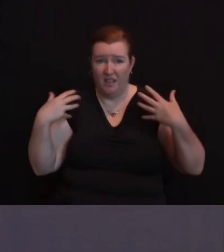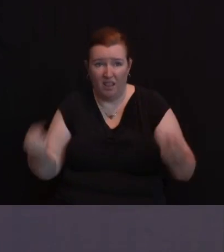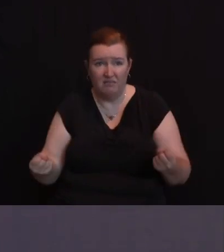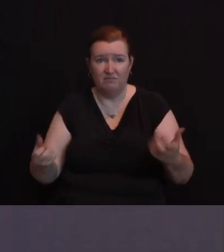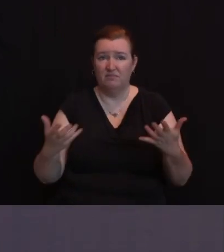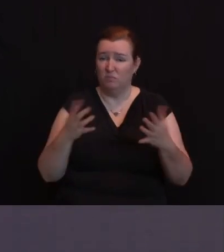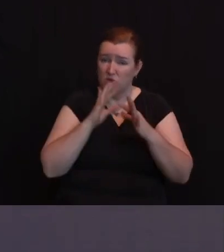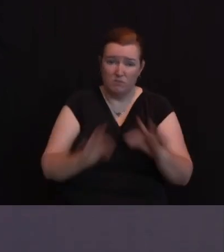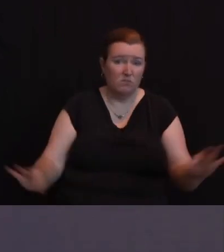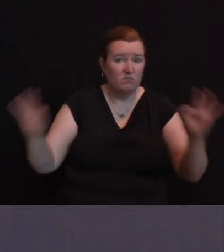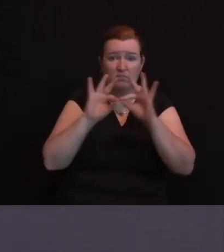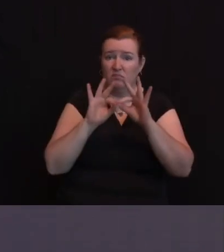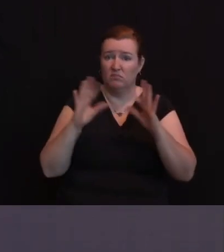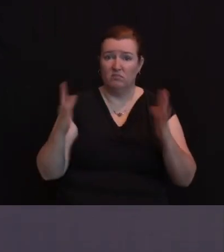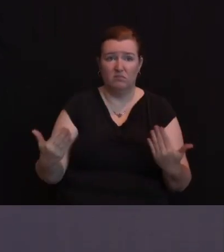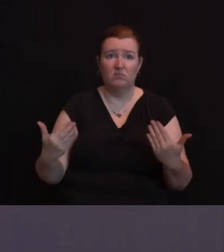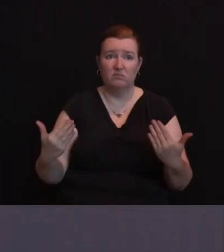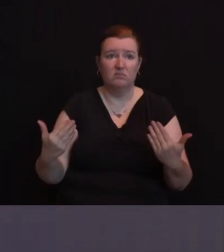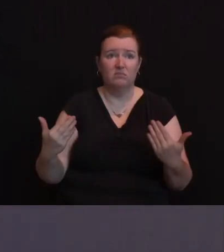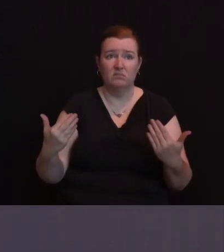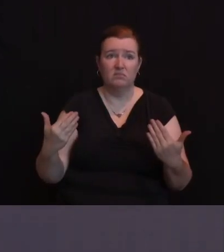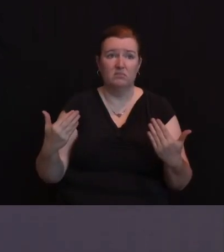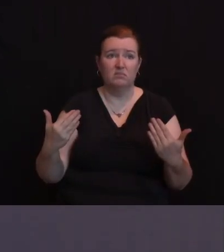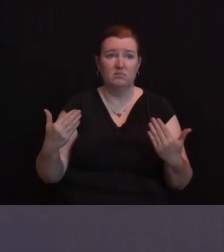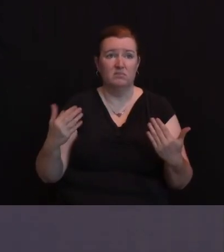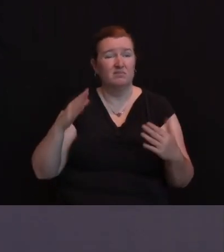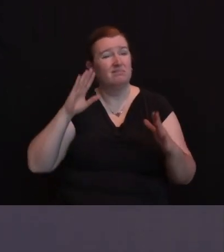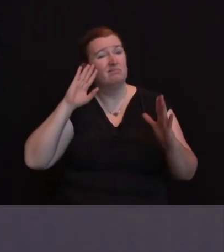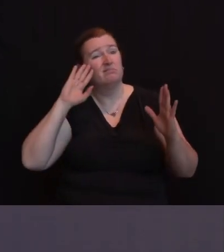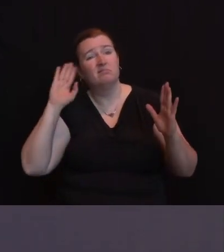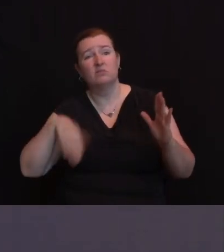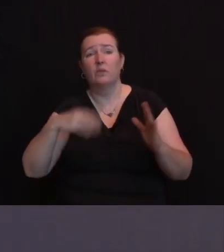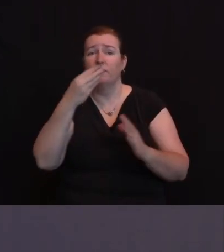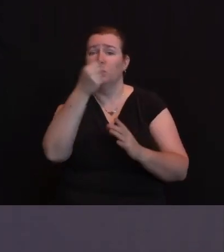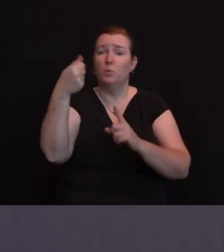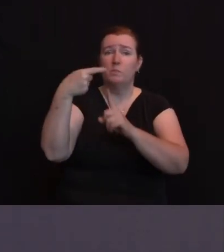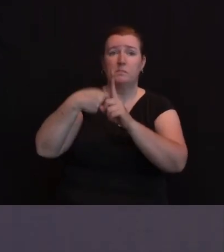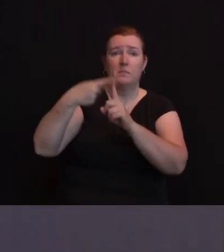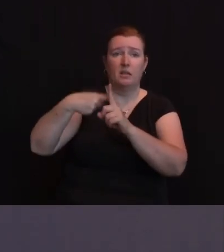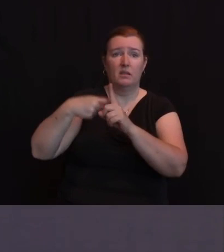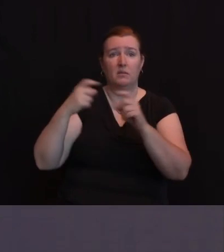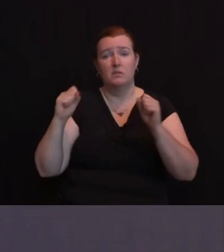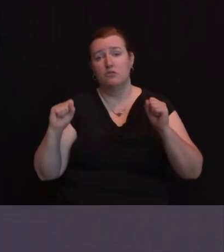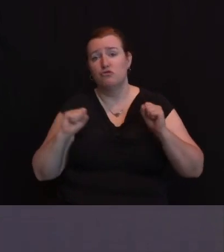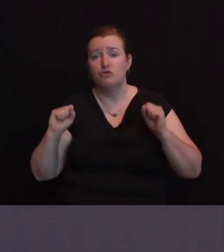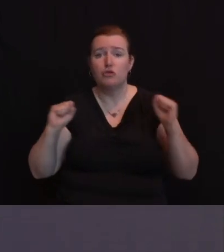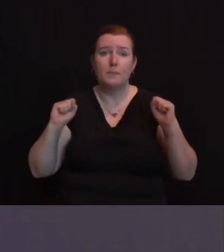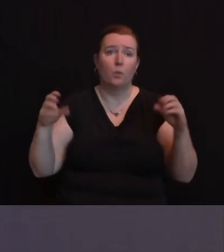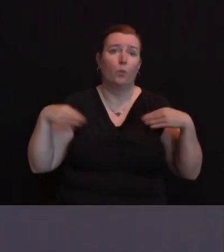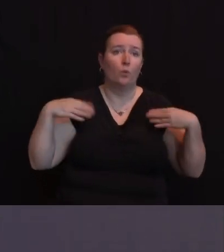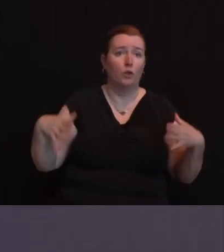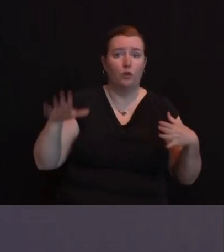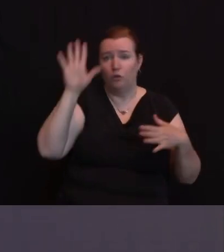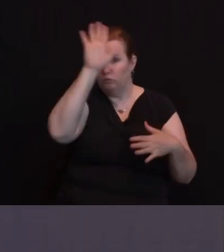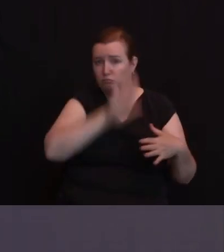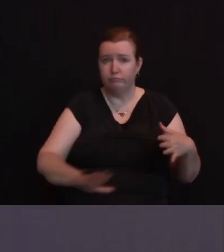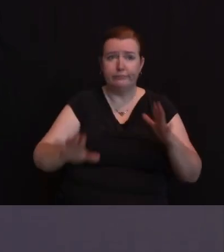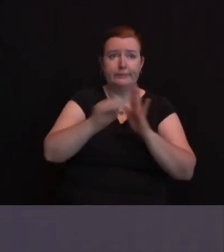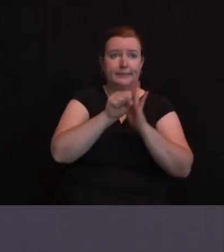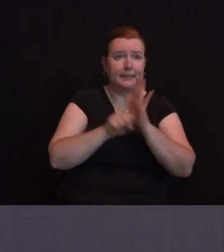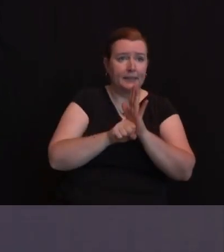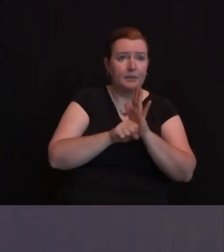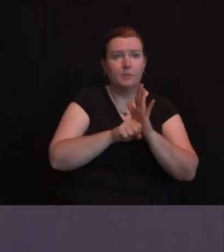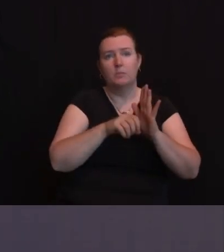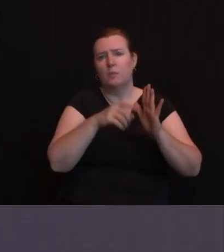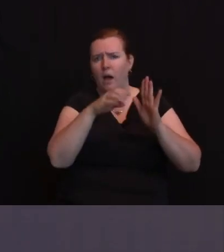I know that over the last couple of months, you've had conversations with gym owners throughout the state, and you've been very impressed with some of the protocol that they've brought to